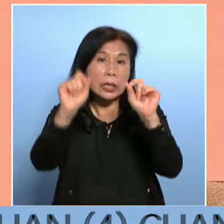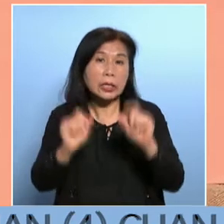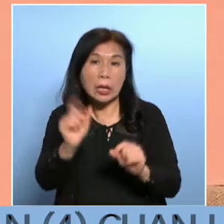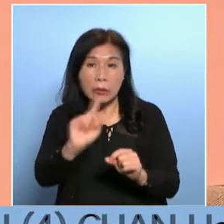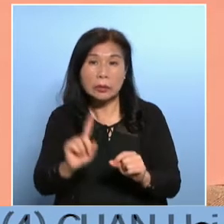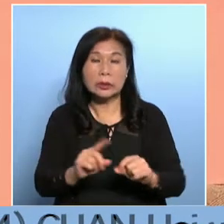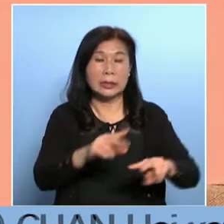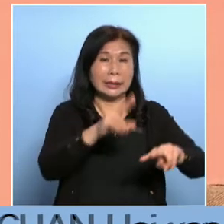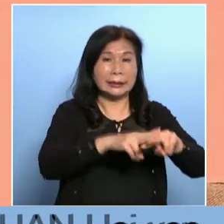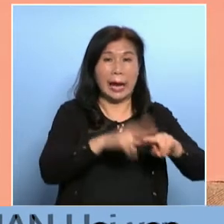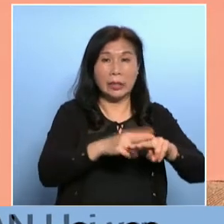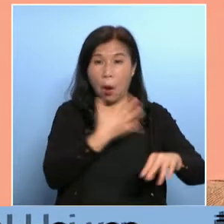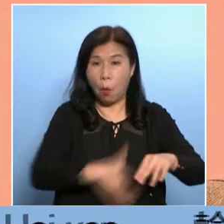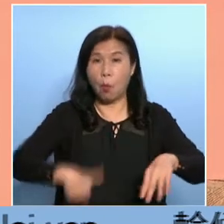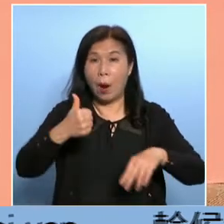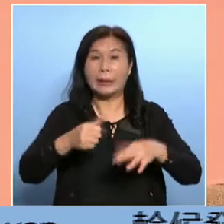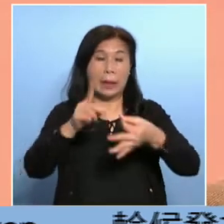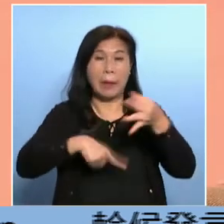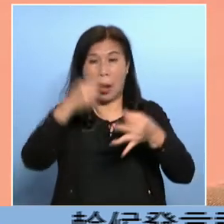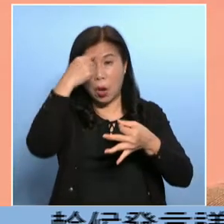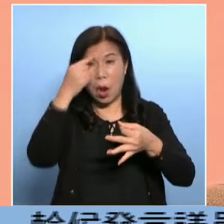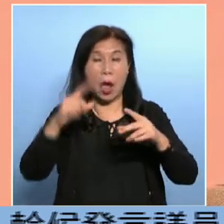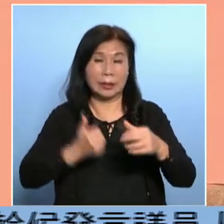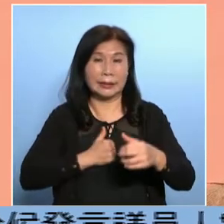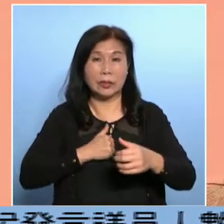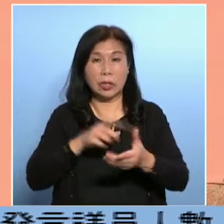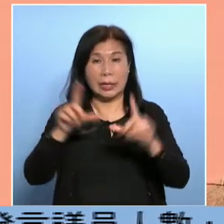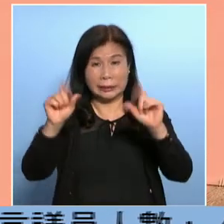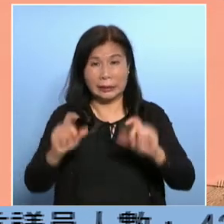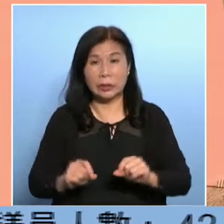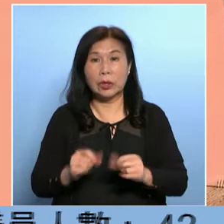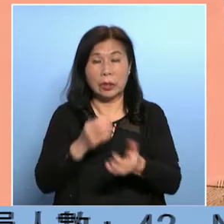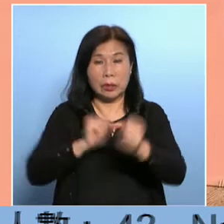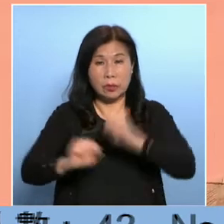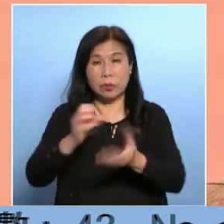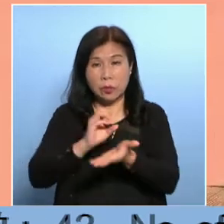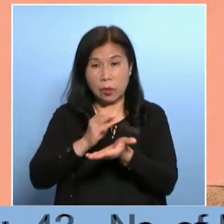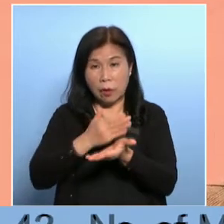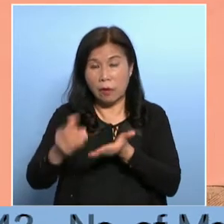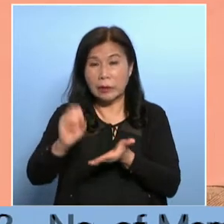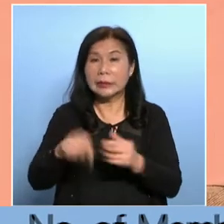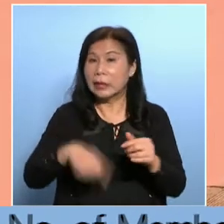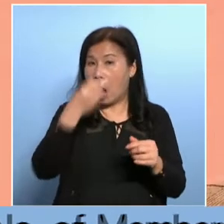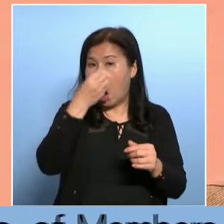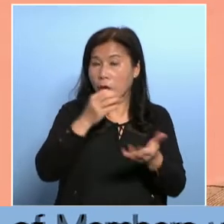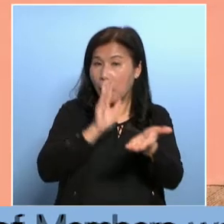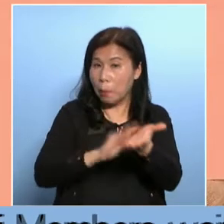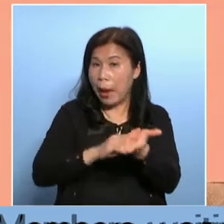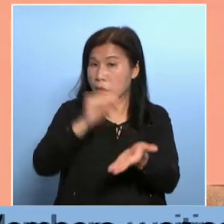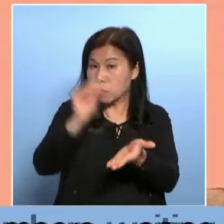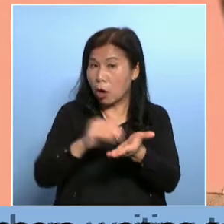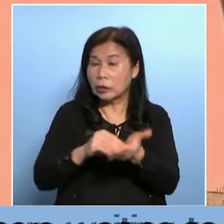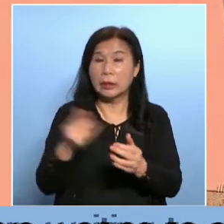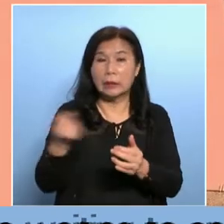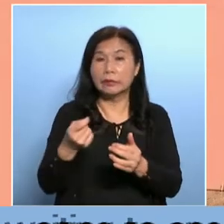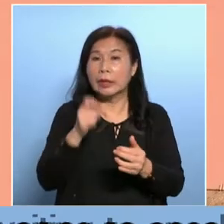zero infections. According to National Health Infection Task Force member, it actually means that any